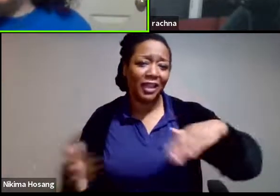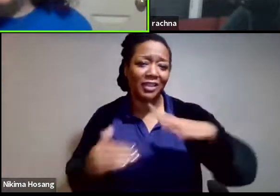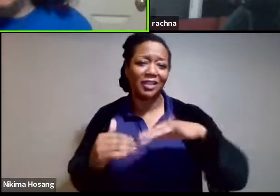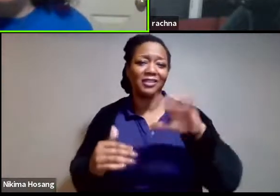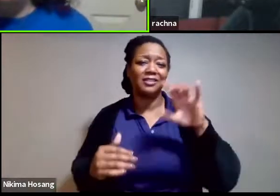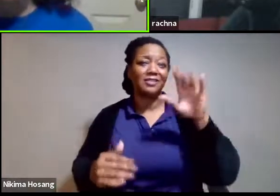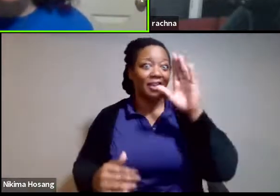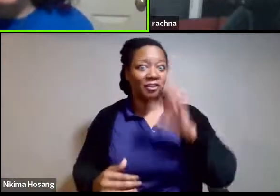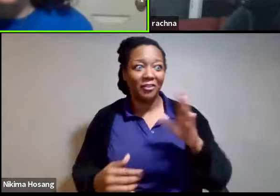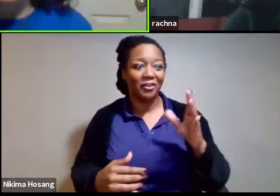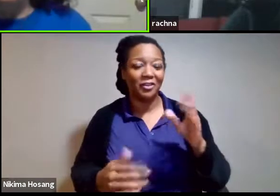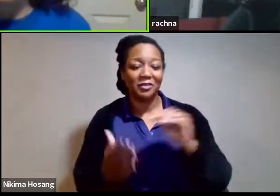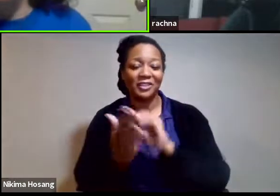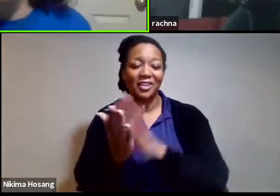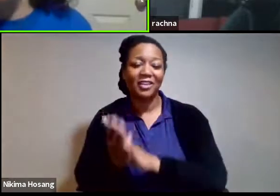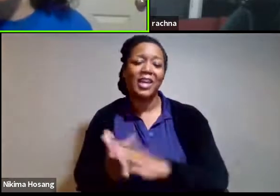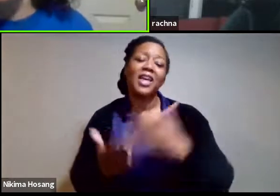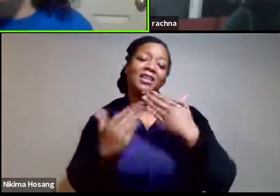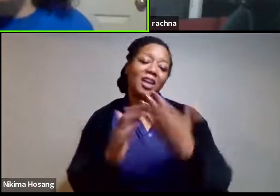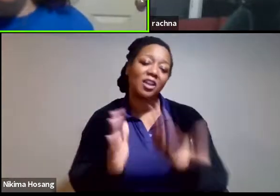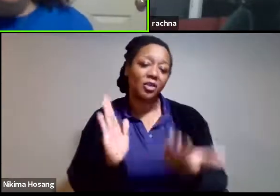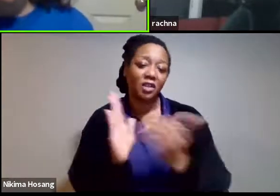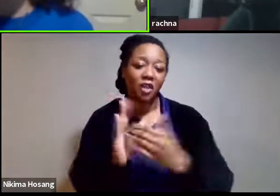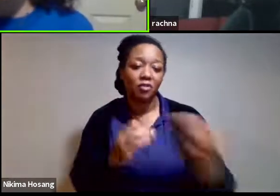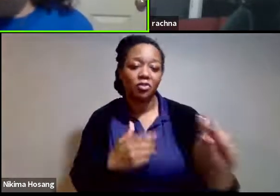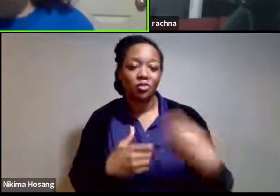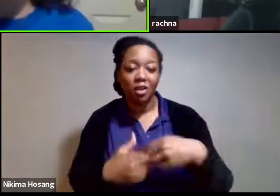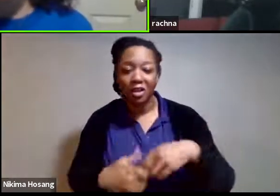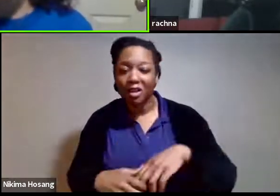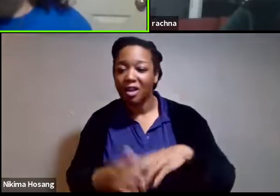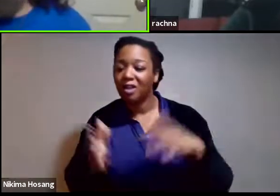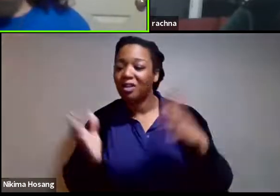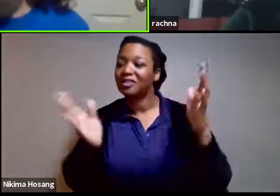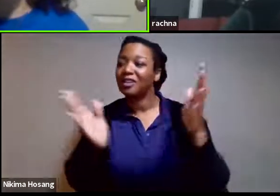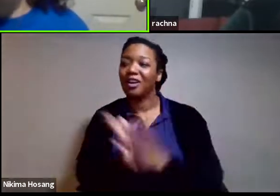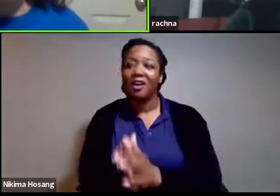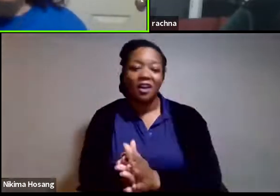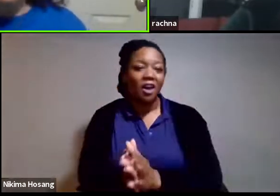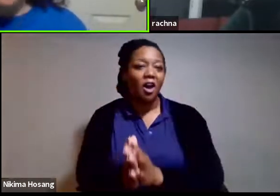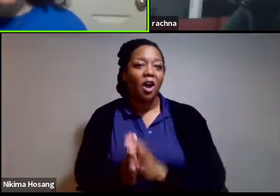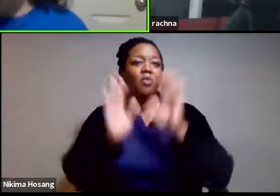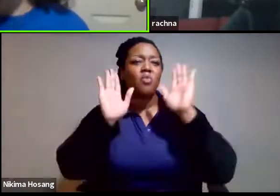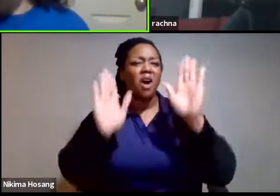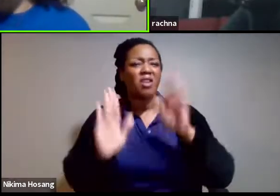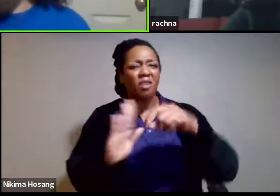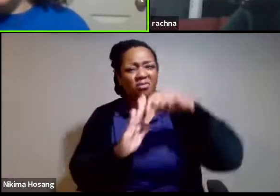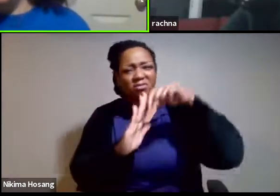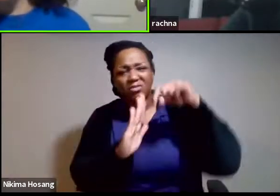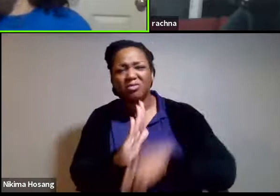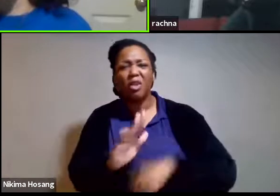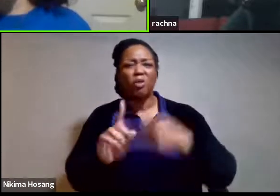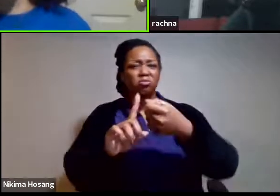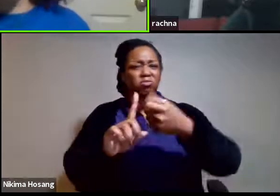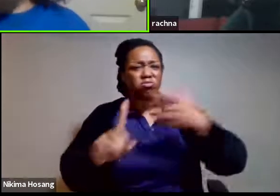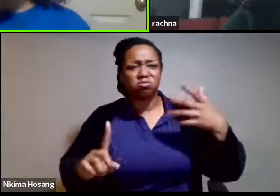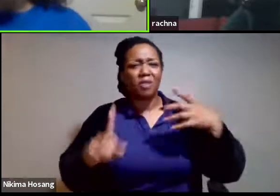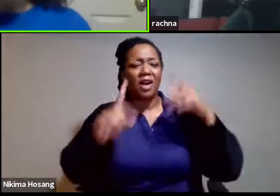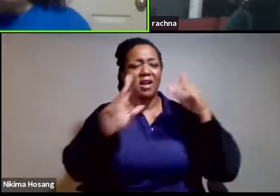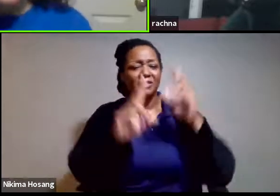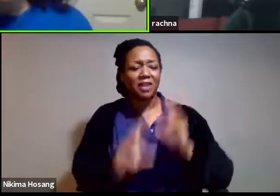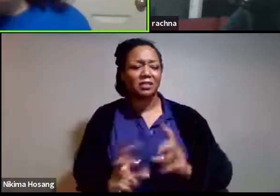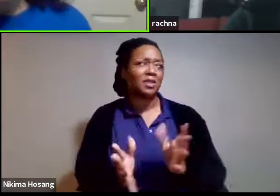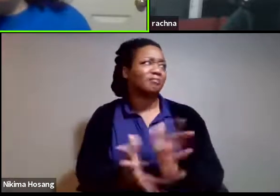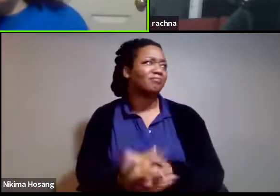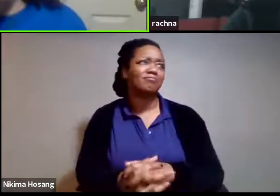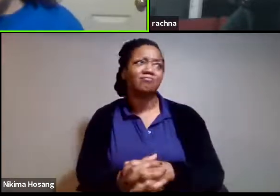so very much again for joining us this evening. It was really a wonderfully thorough assessment. And